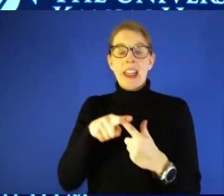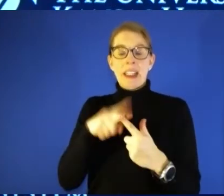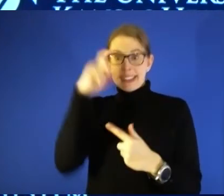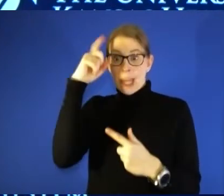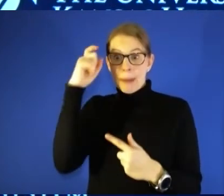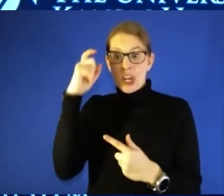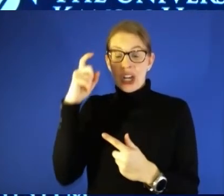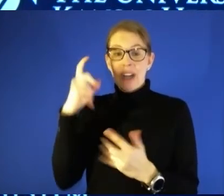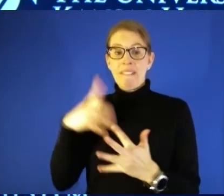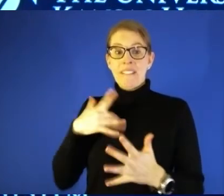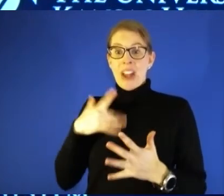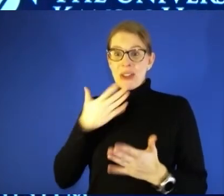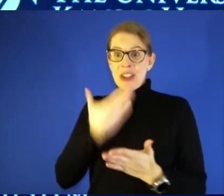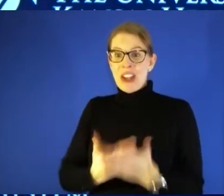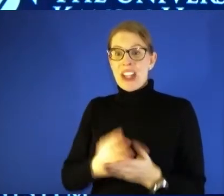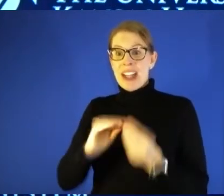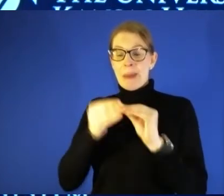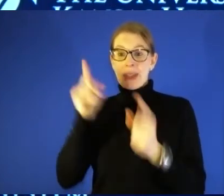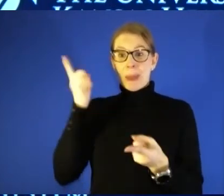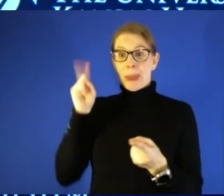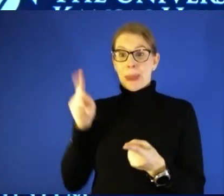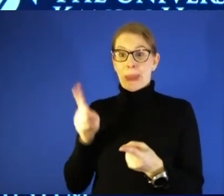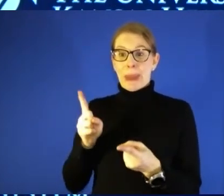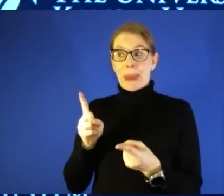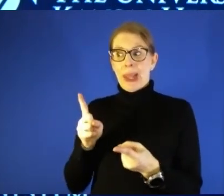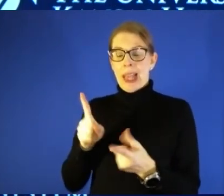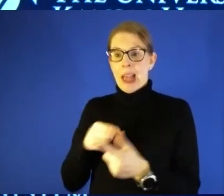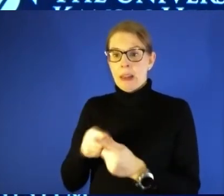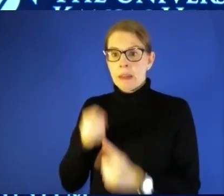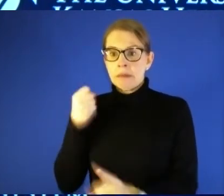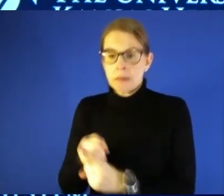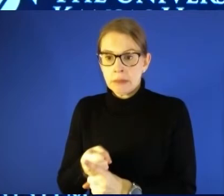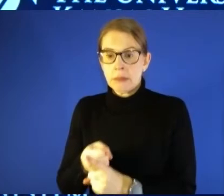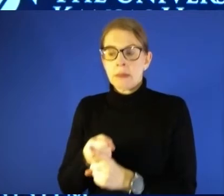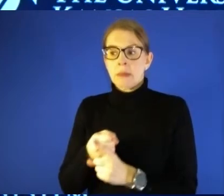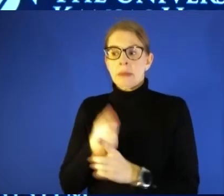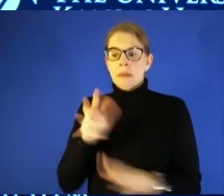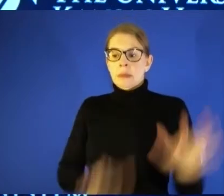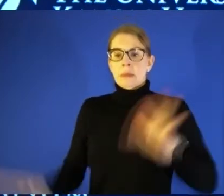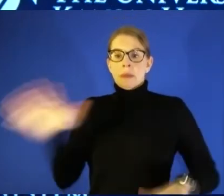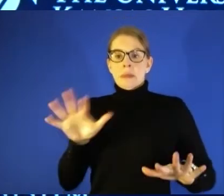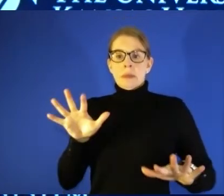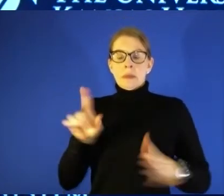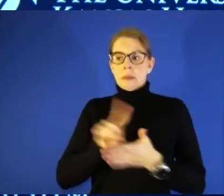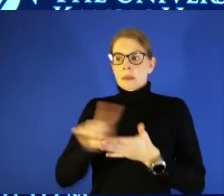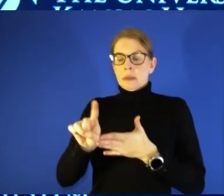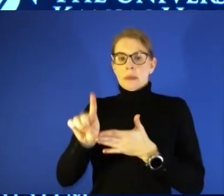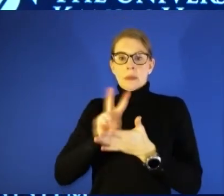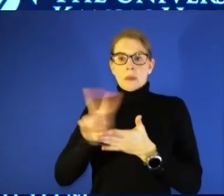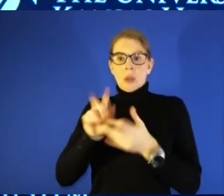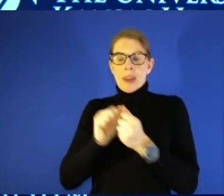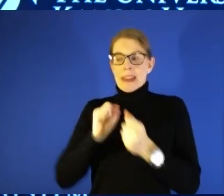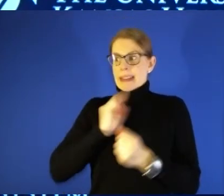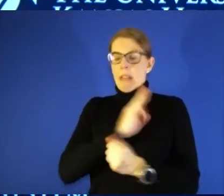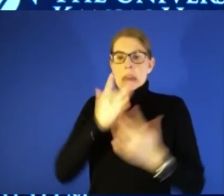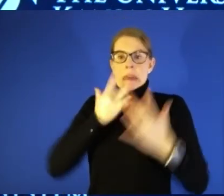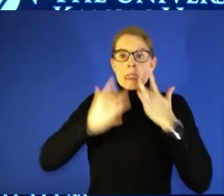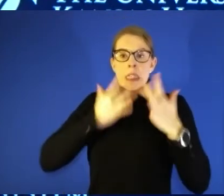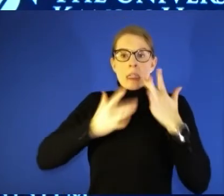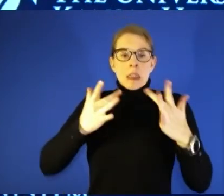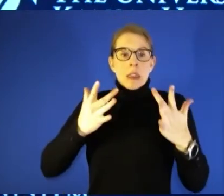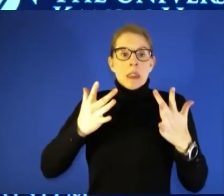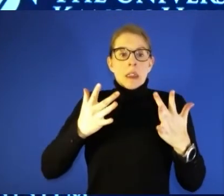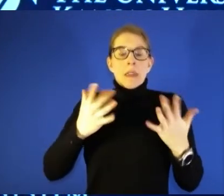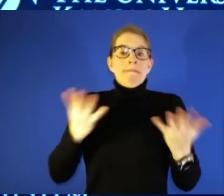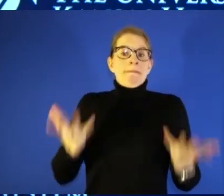felt really good because our numbers were going down. And then we were sort of hit with this. And then in the last couple of weeks with our staffing shortages, the way they've been, which I